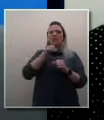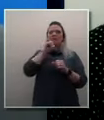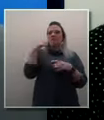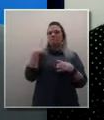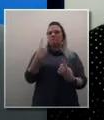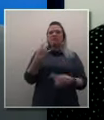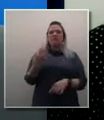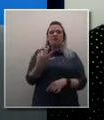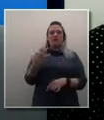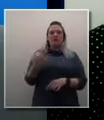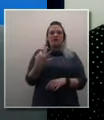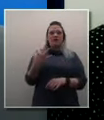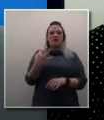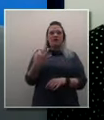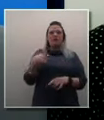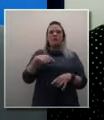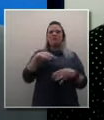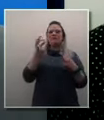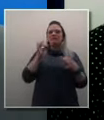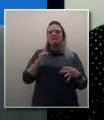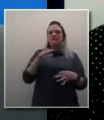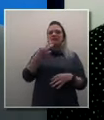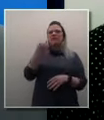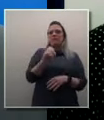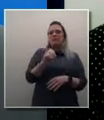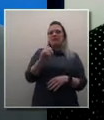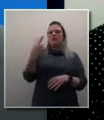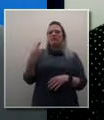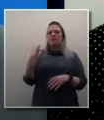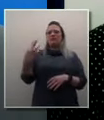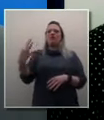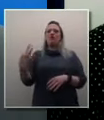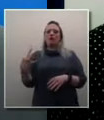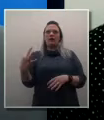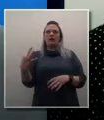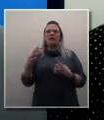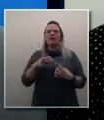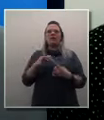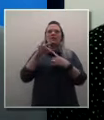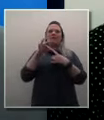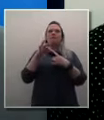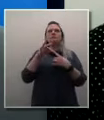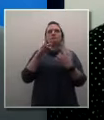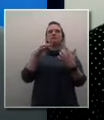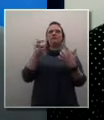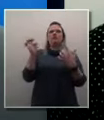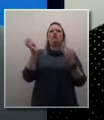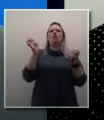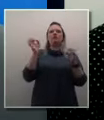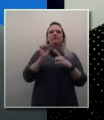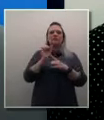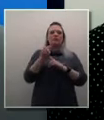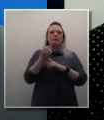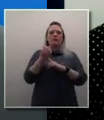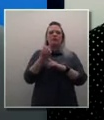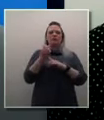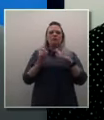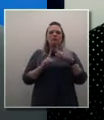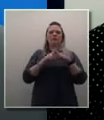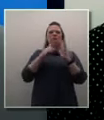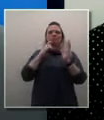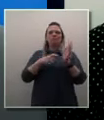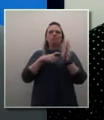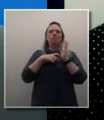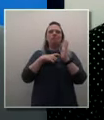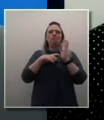Friday. We decided to go Monday, Wednesday, and Friday unless there was an emergency situation that required another